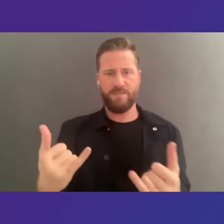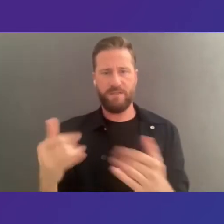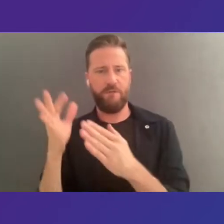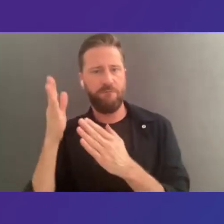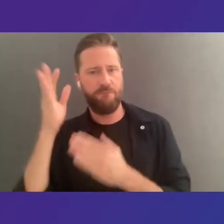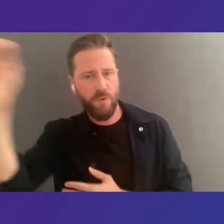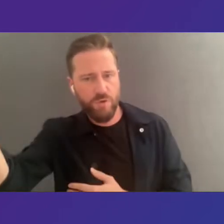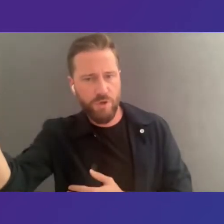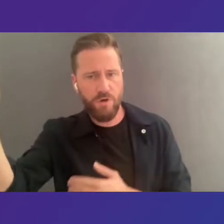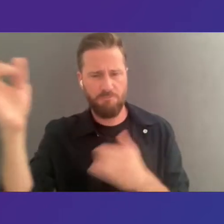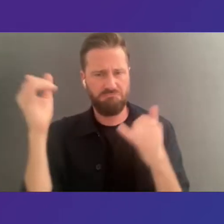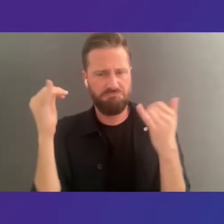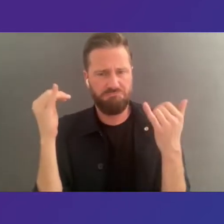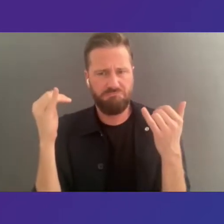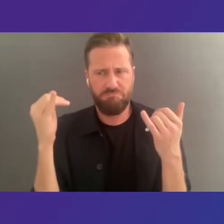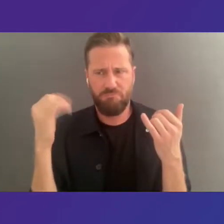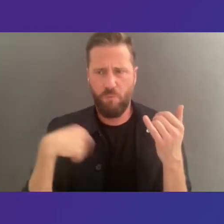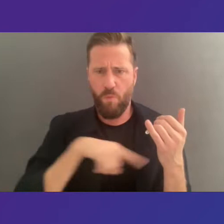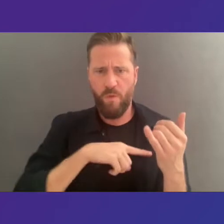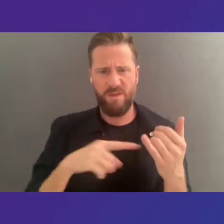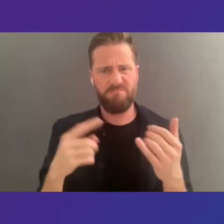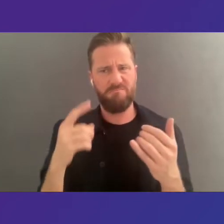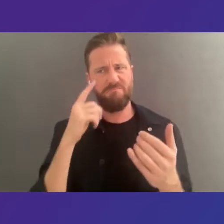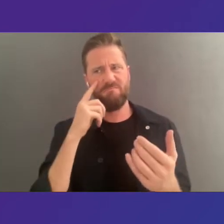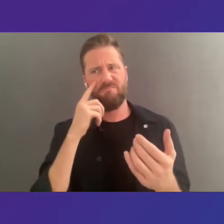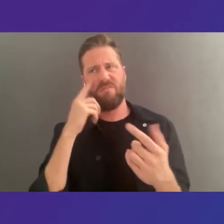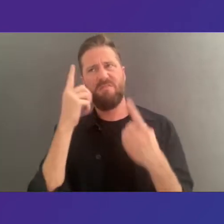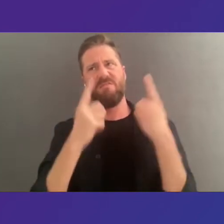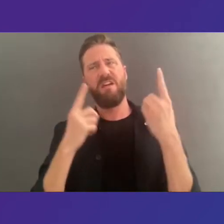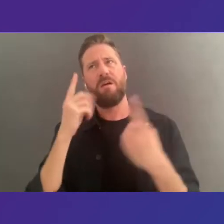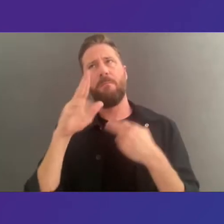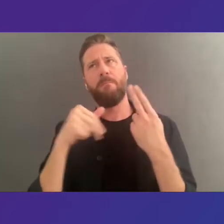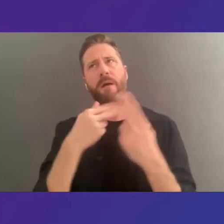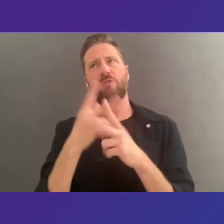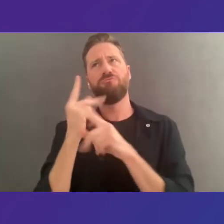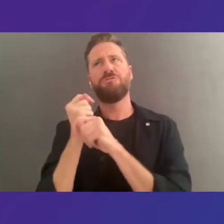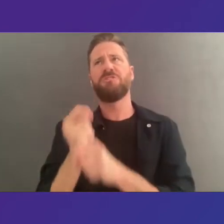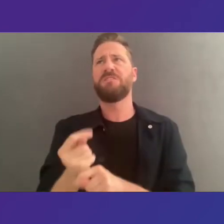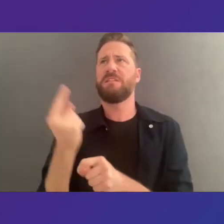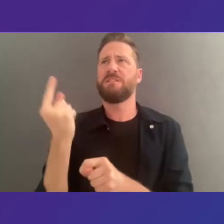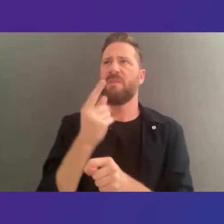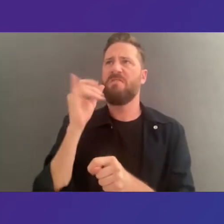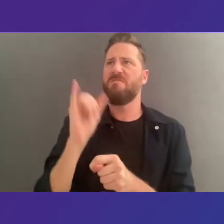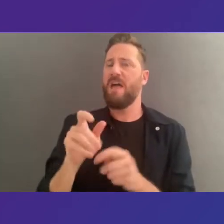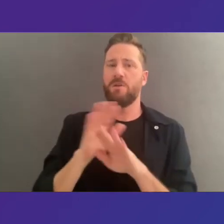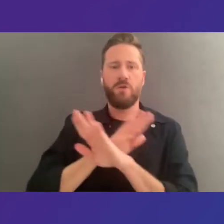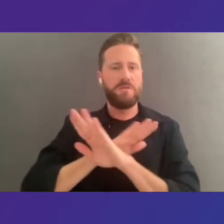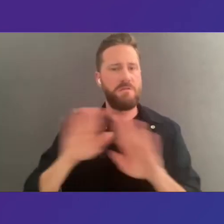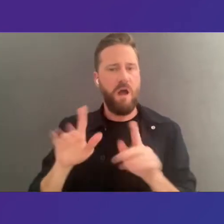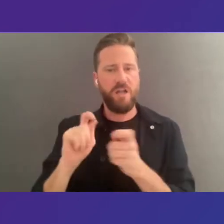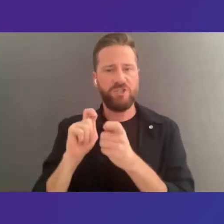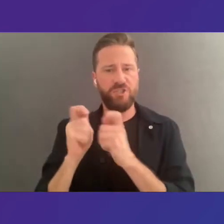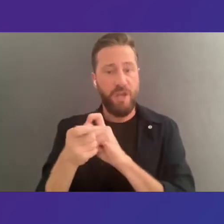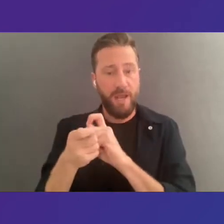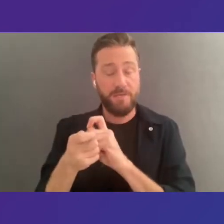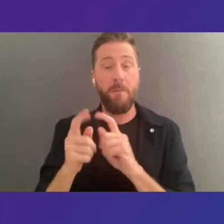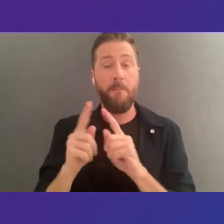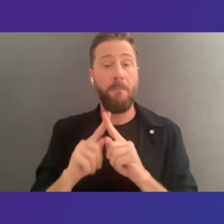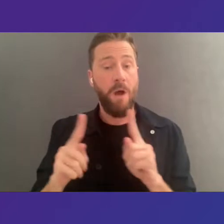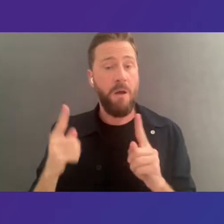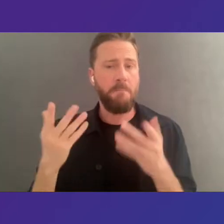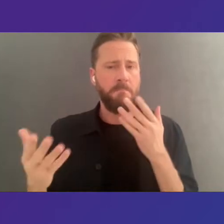future. We often think of traditions as things that do not change. However, we might